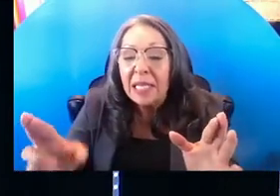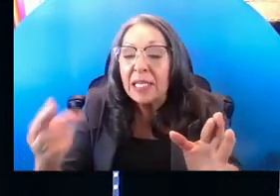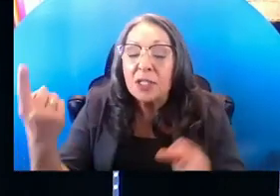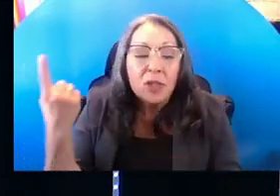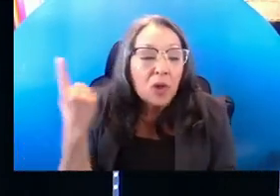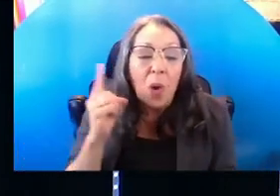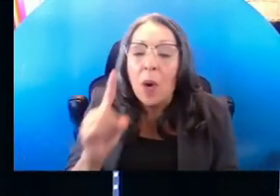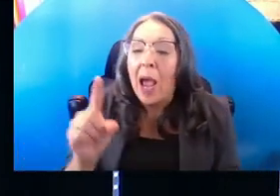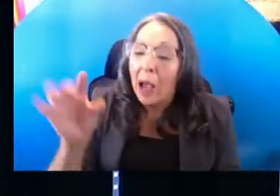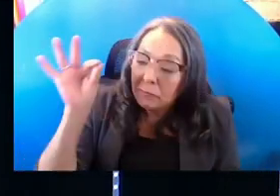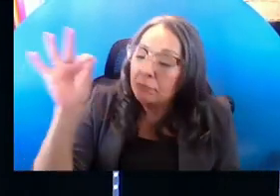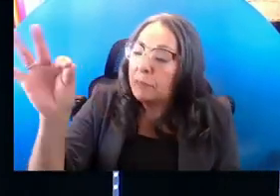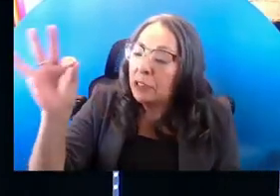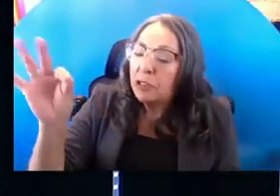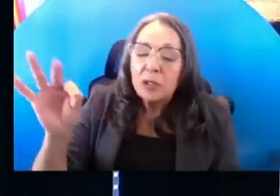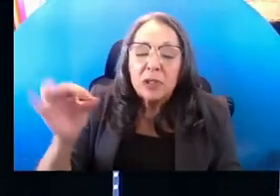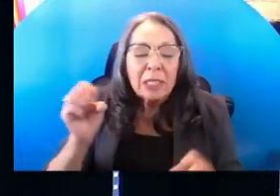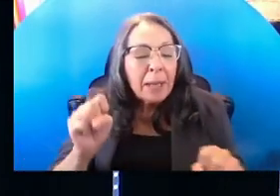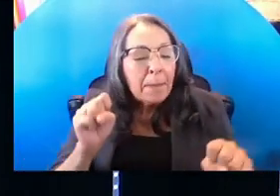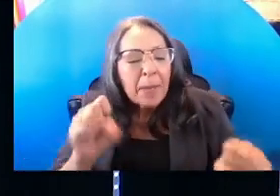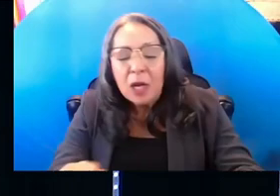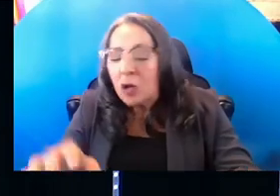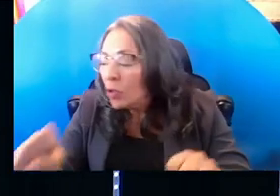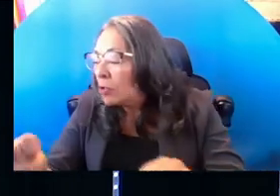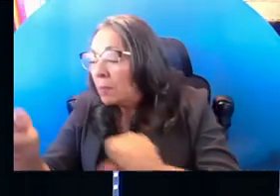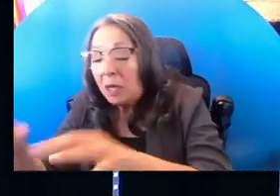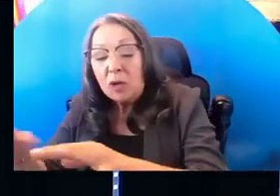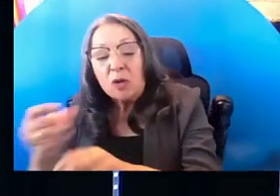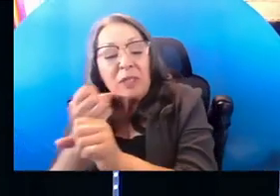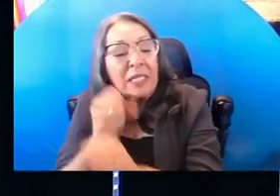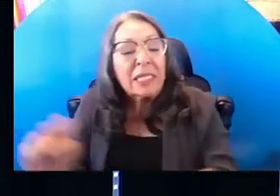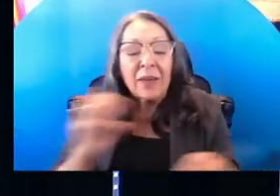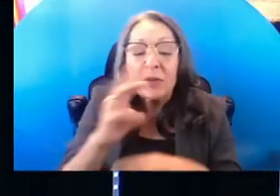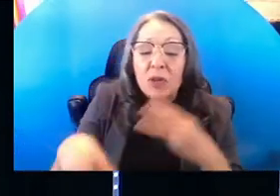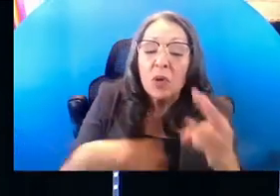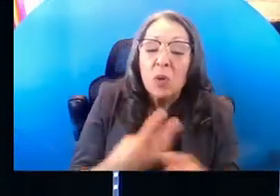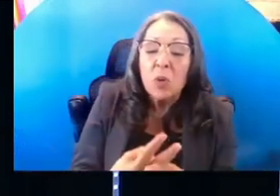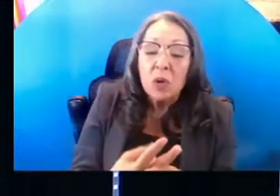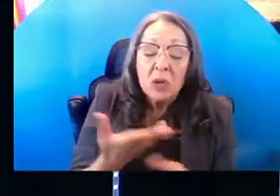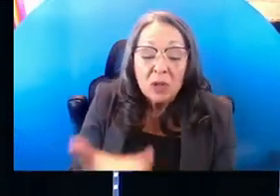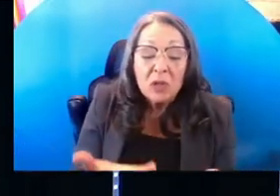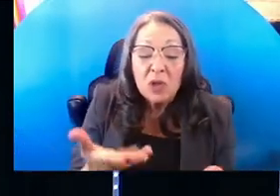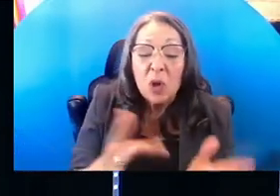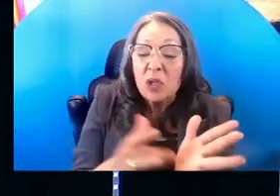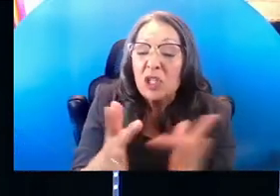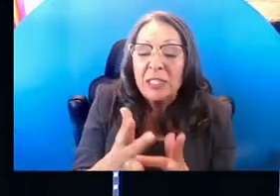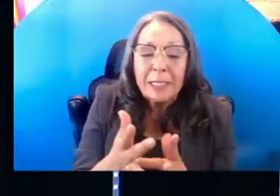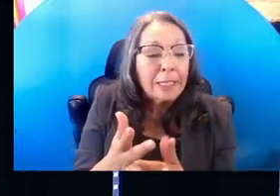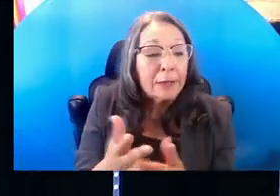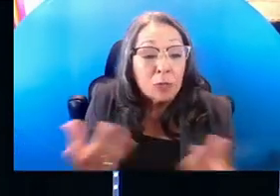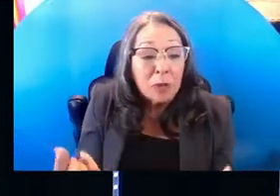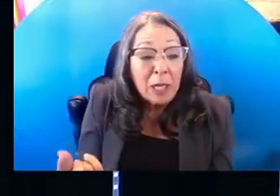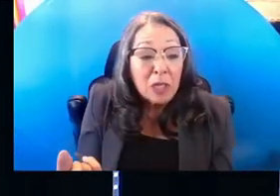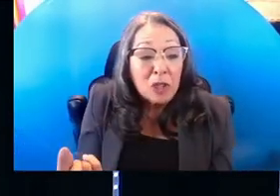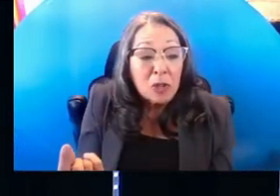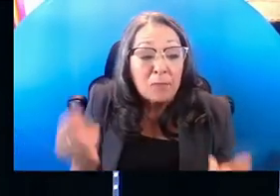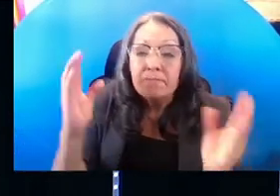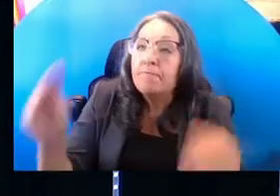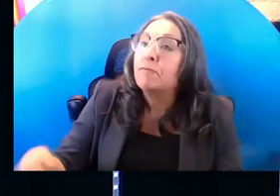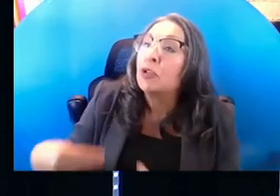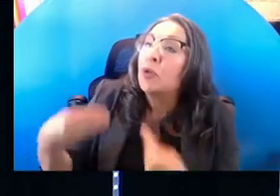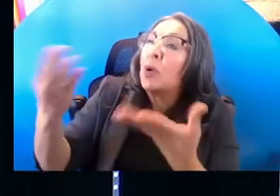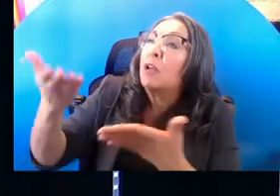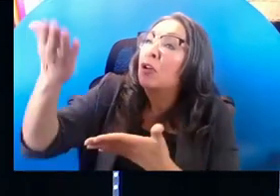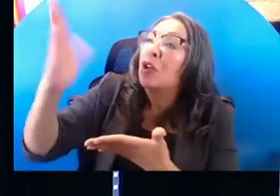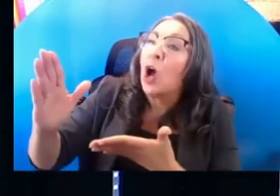start doing miracles, and eventually it's going to lead to him saving the world. All this stuff, he's like, I gotta rely on God. That's what he's doing. I got to get out there. I got to surrender this to God and just keep my eyes